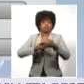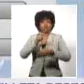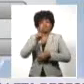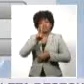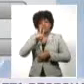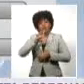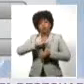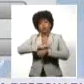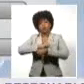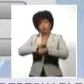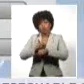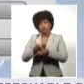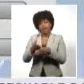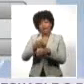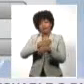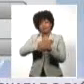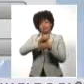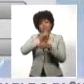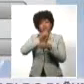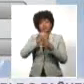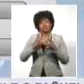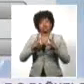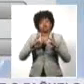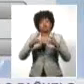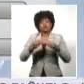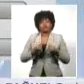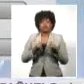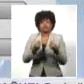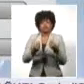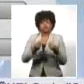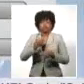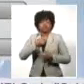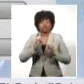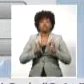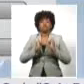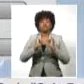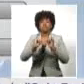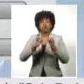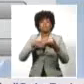here are the results of the studies of the samples